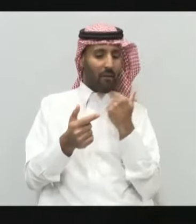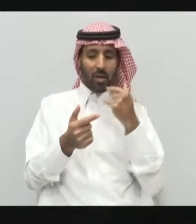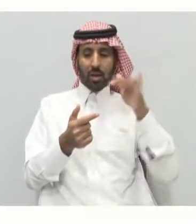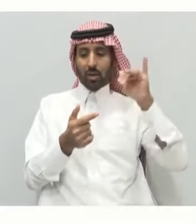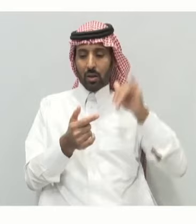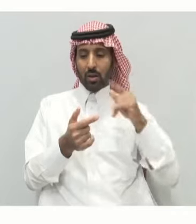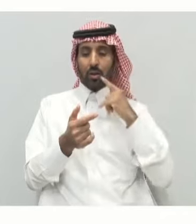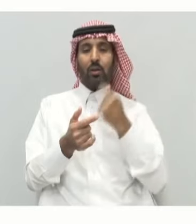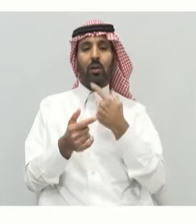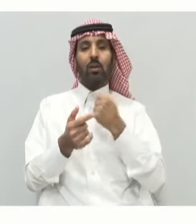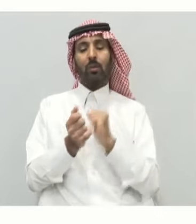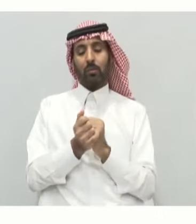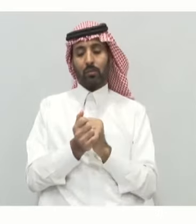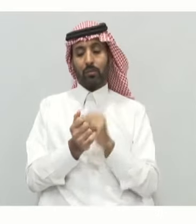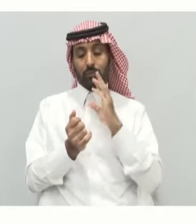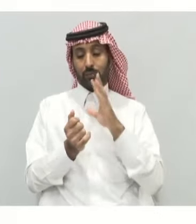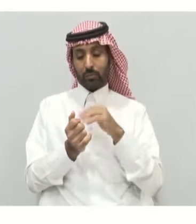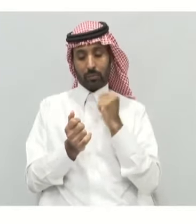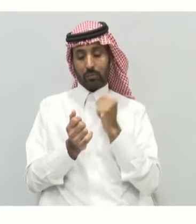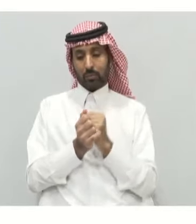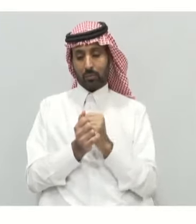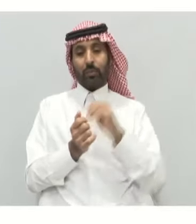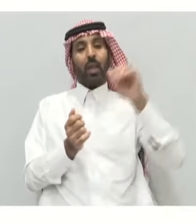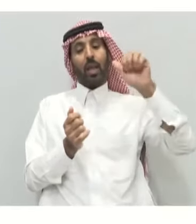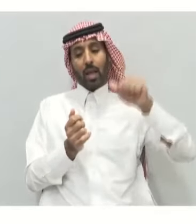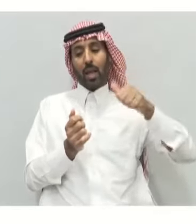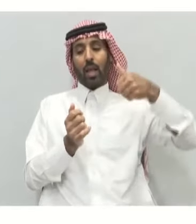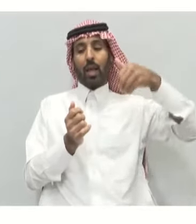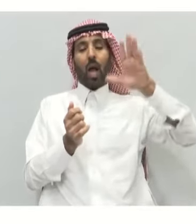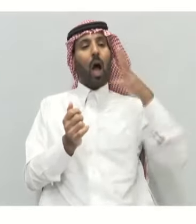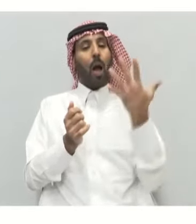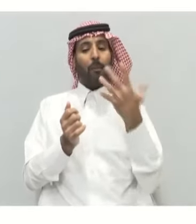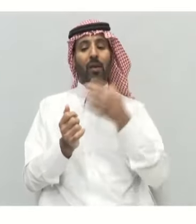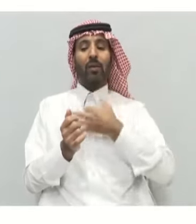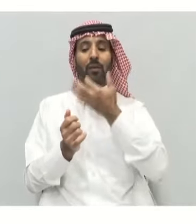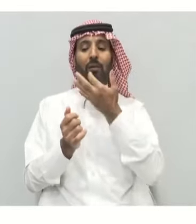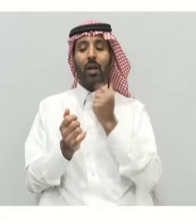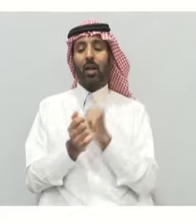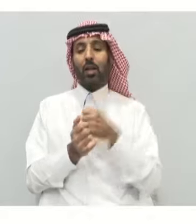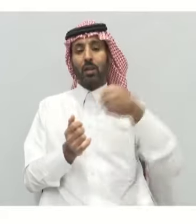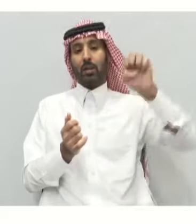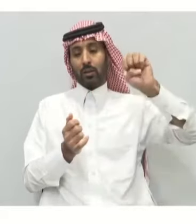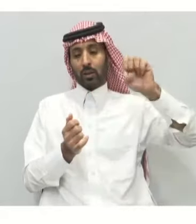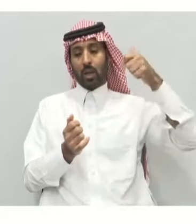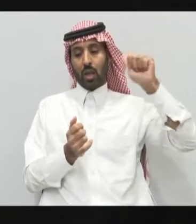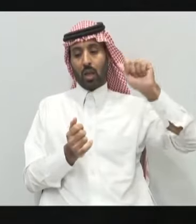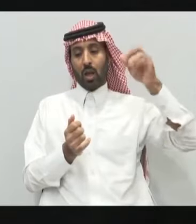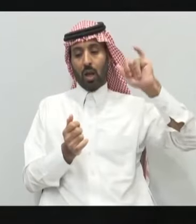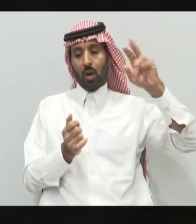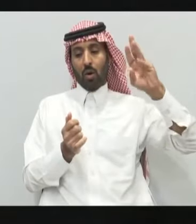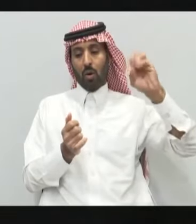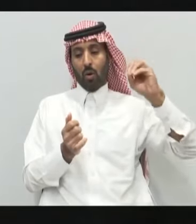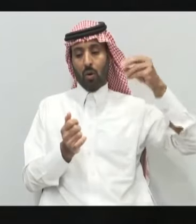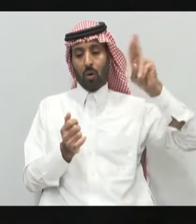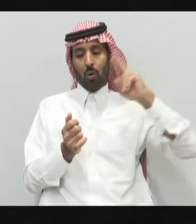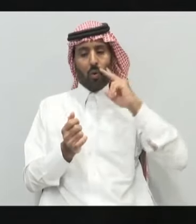a vowel, A, I, O, E, or U, in this case, we don't make any